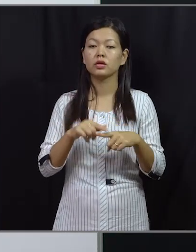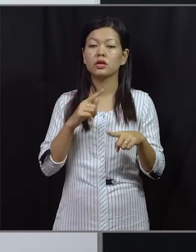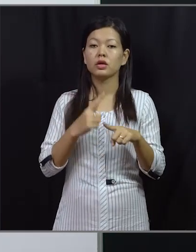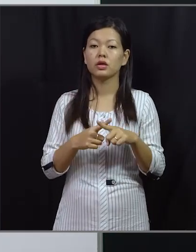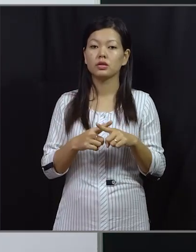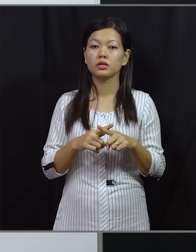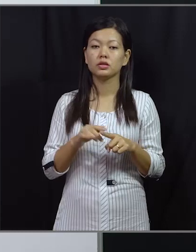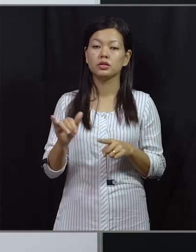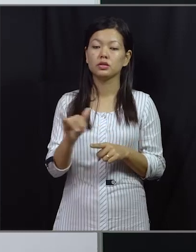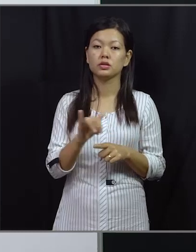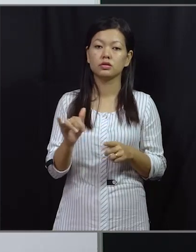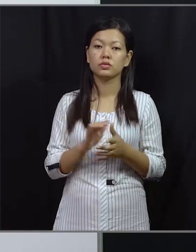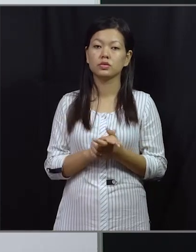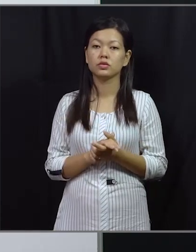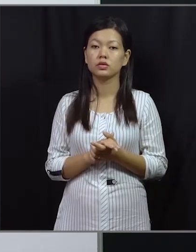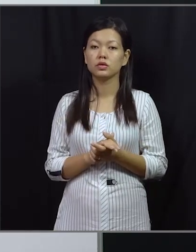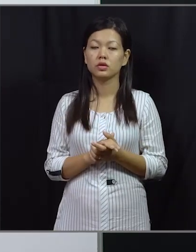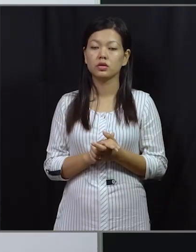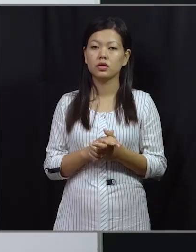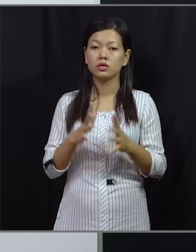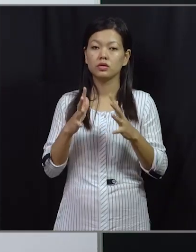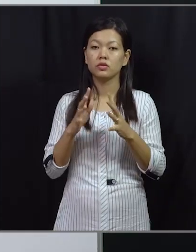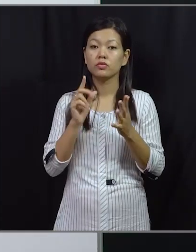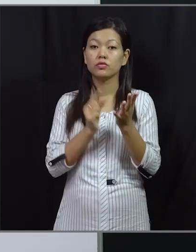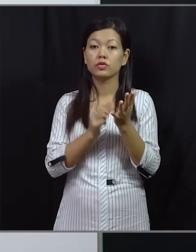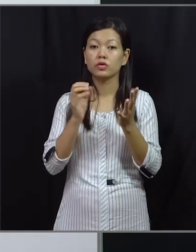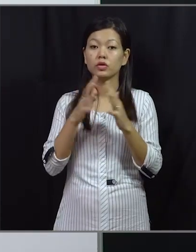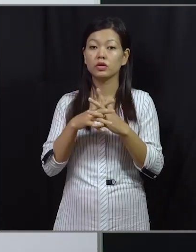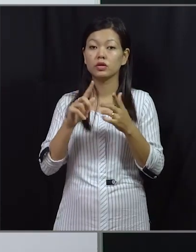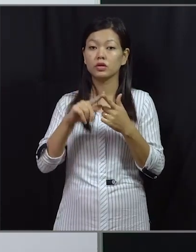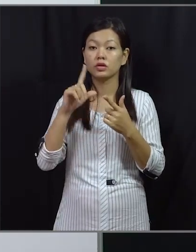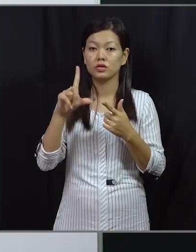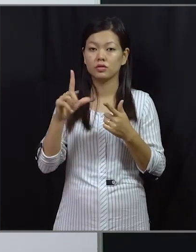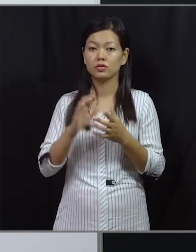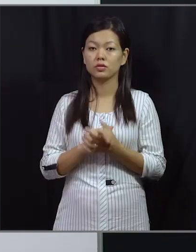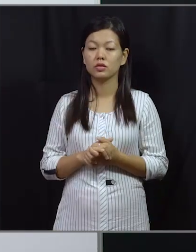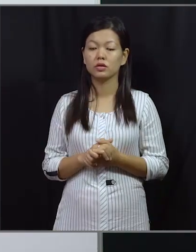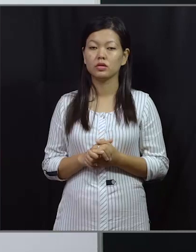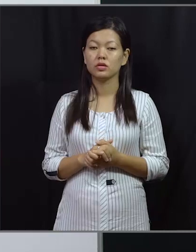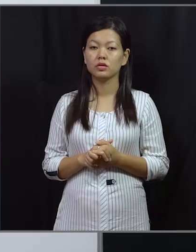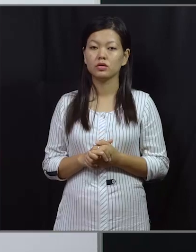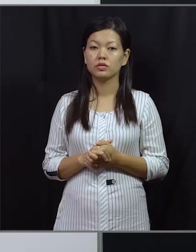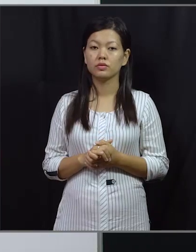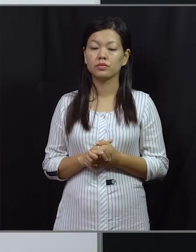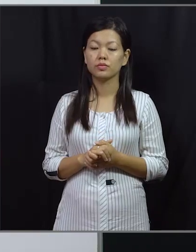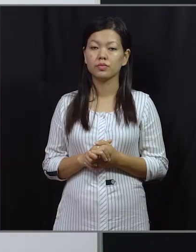X is a vowel in the word